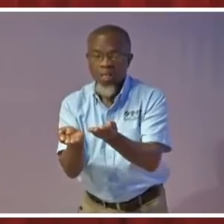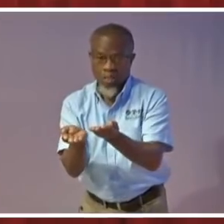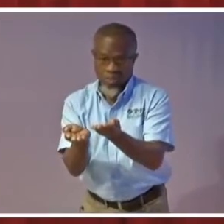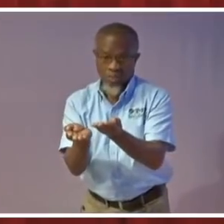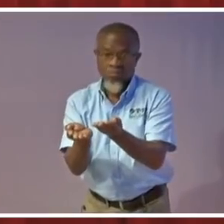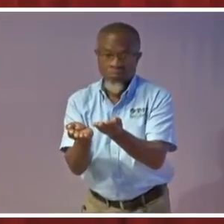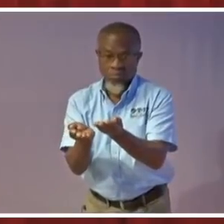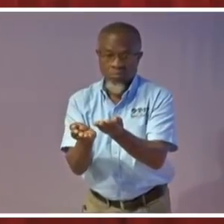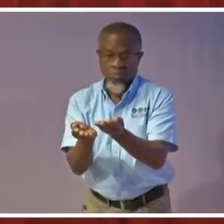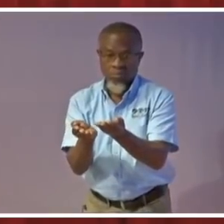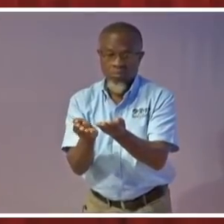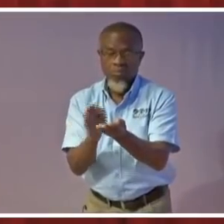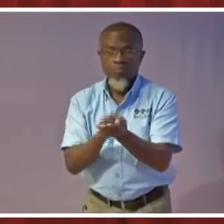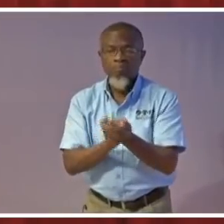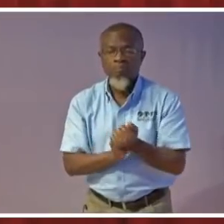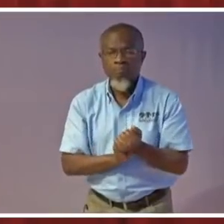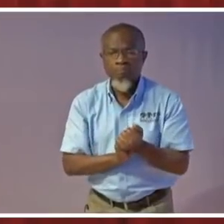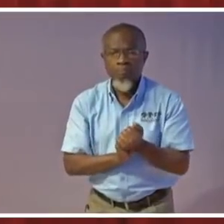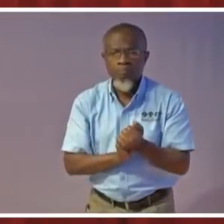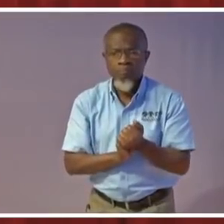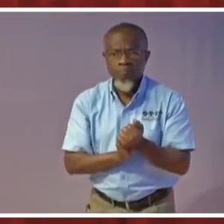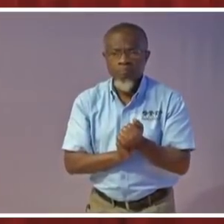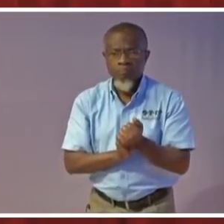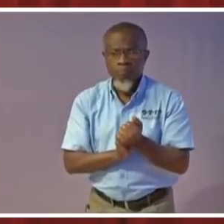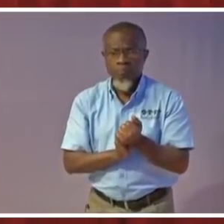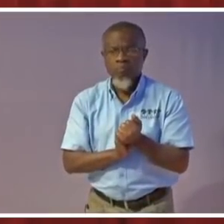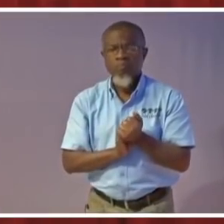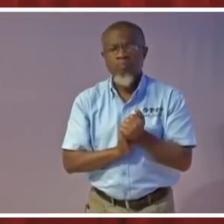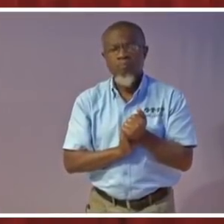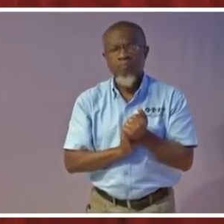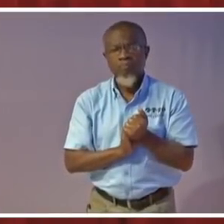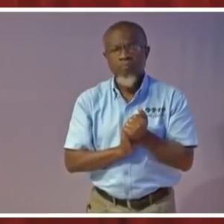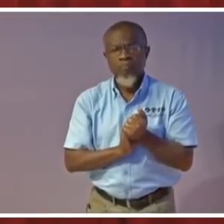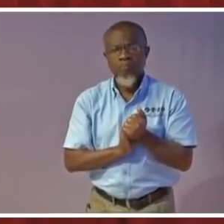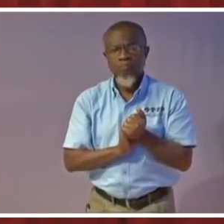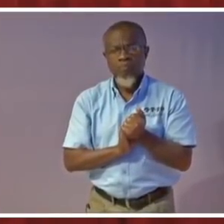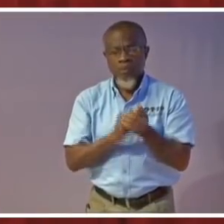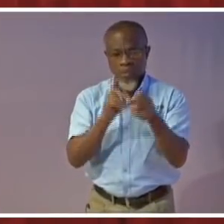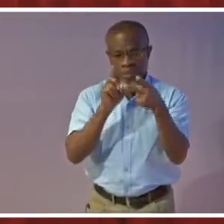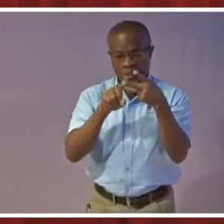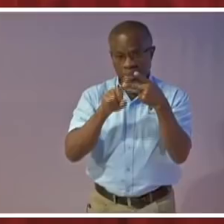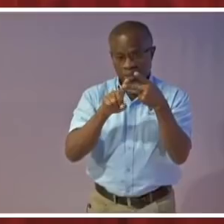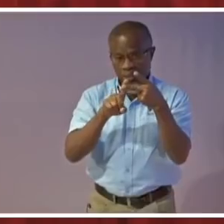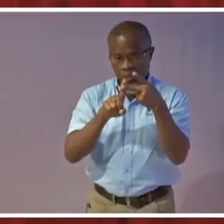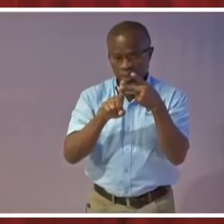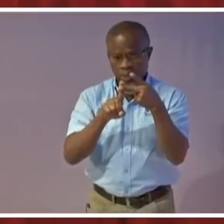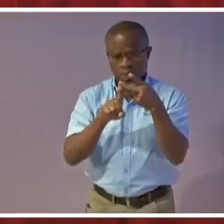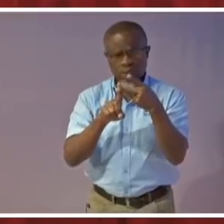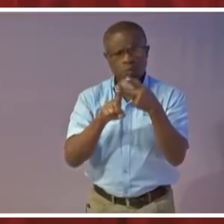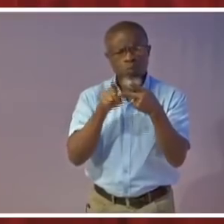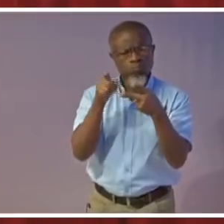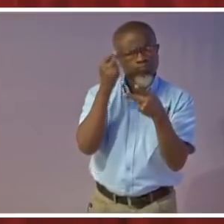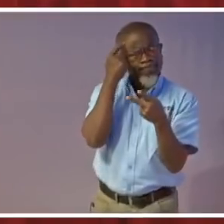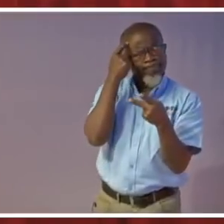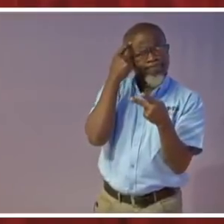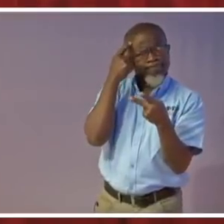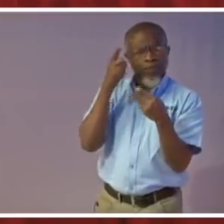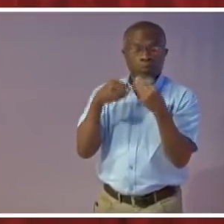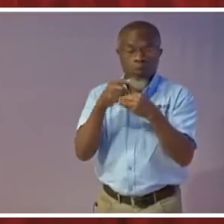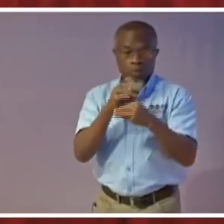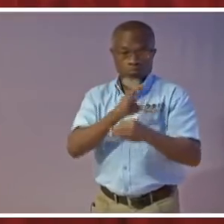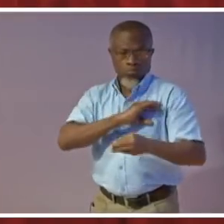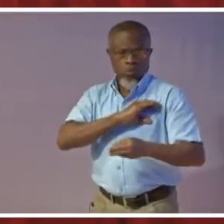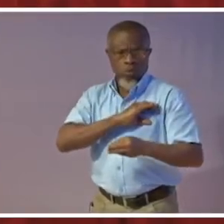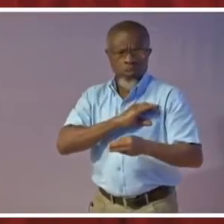Forensic Sciences Center with the bodies of COVID-19 deceased? Second, what is your view about police